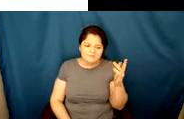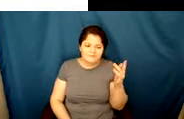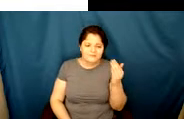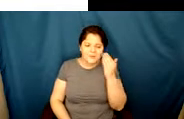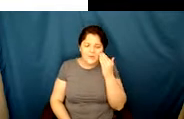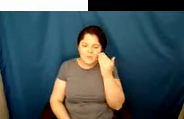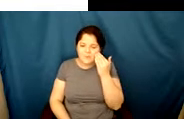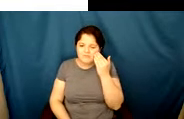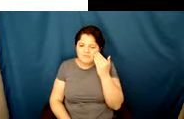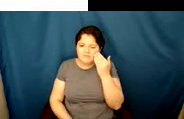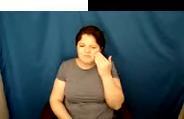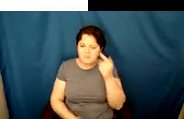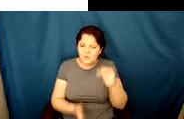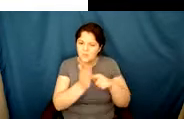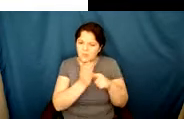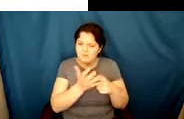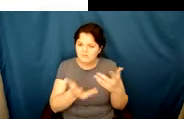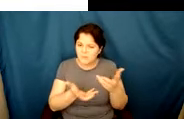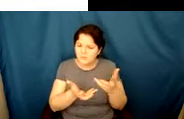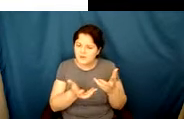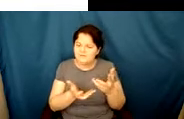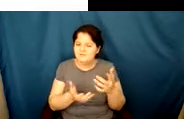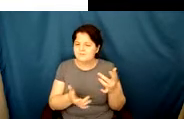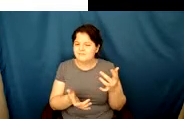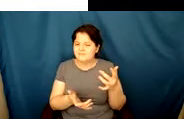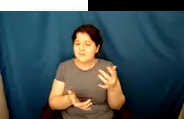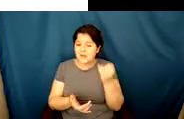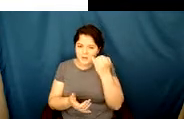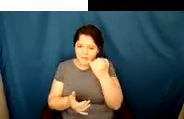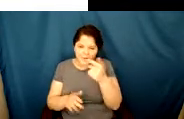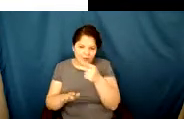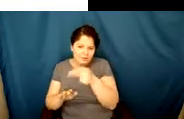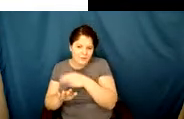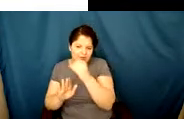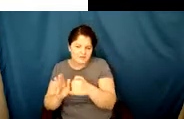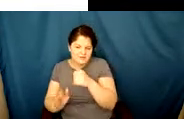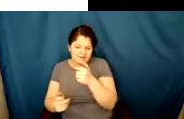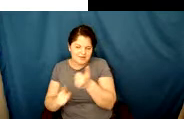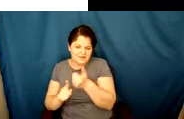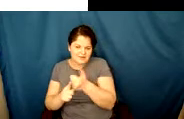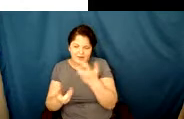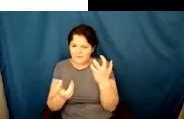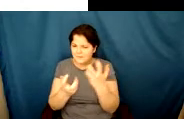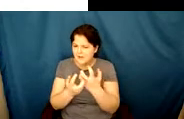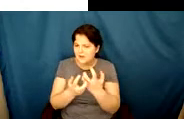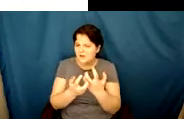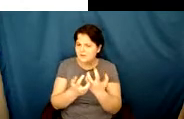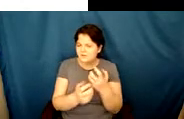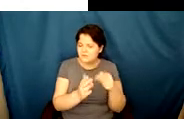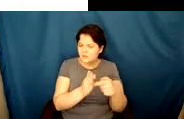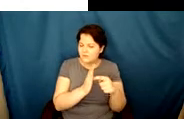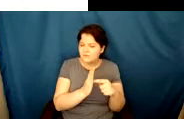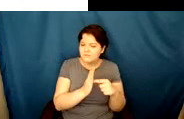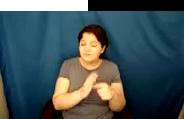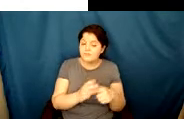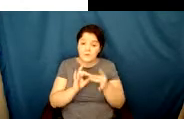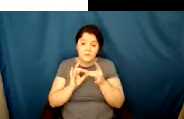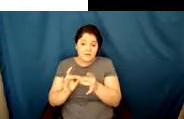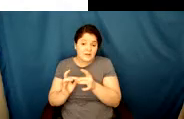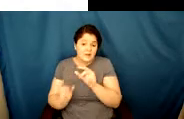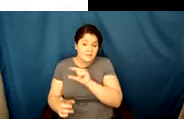as to what's required and whether or not the project is meeting those requirements. In terms of police, Port